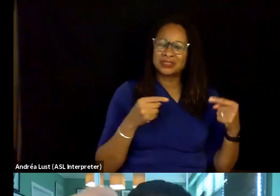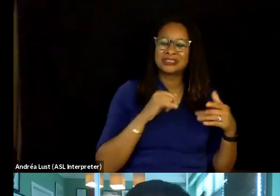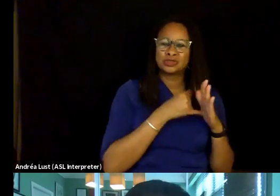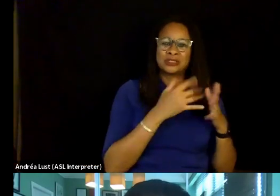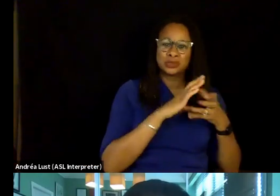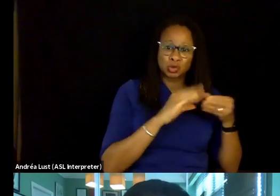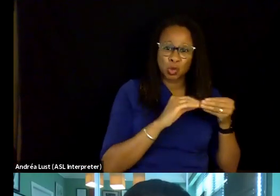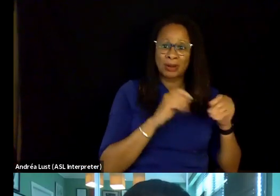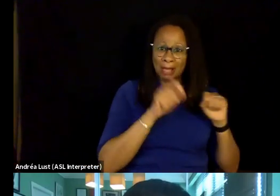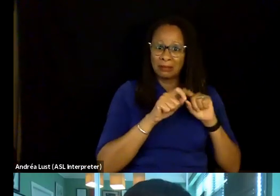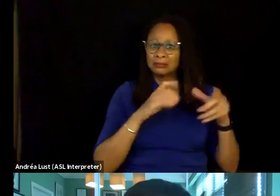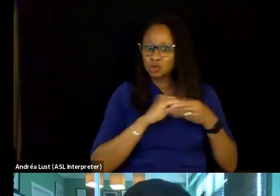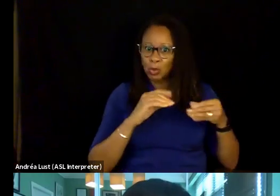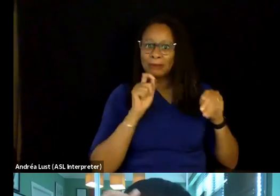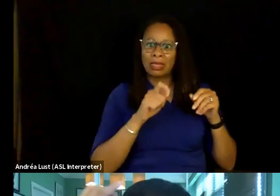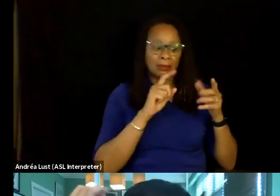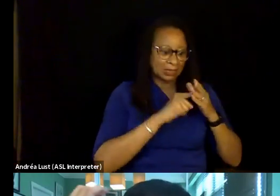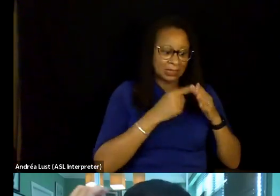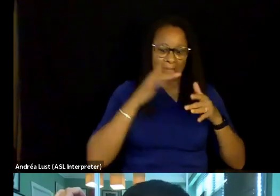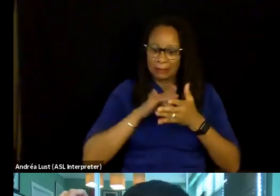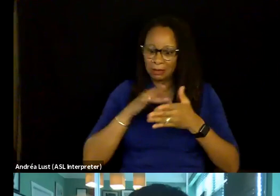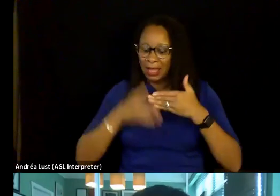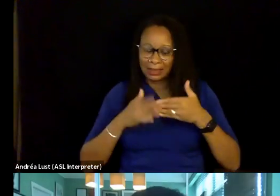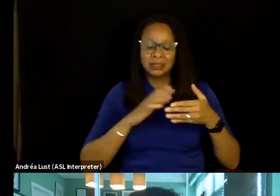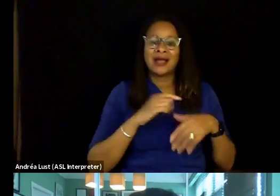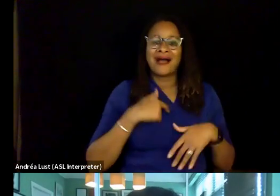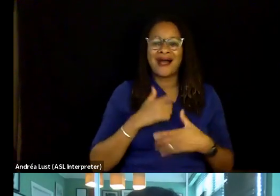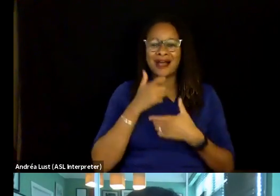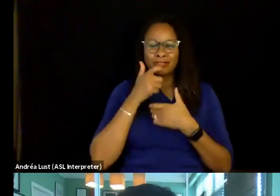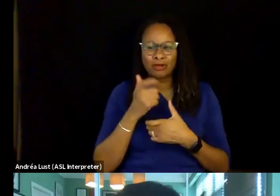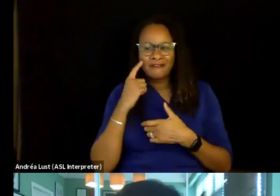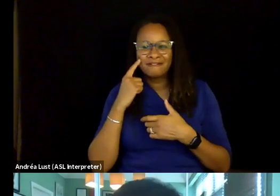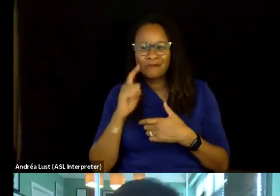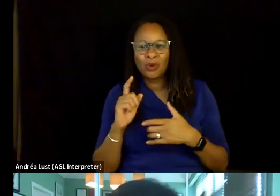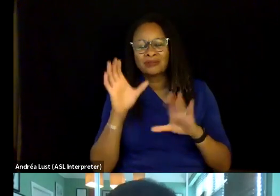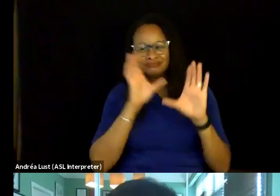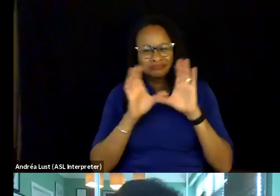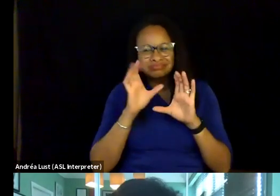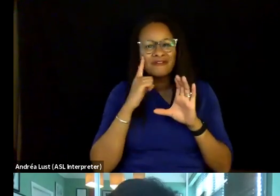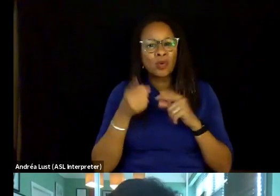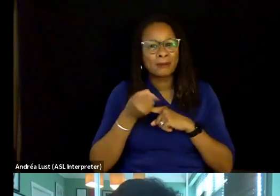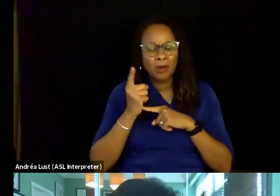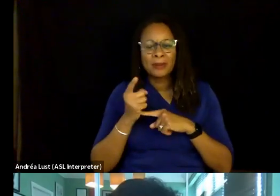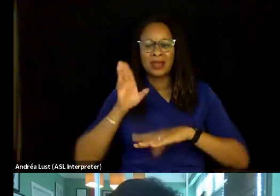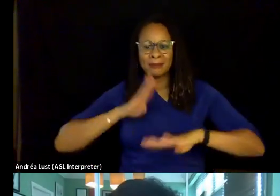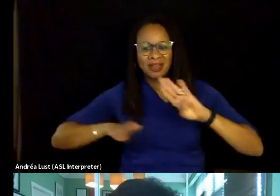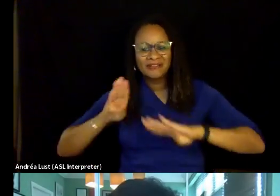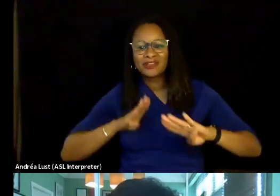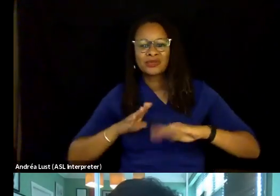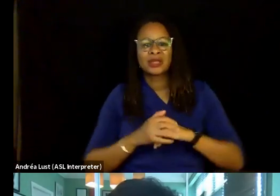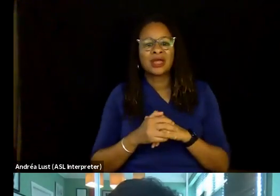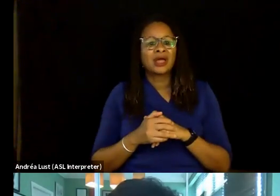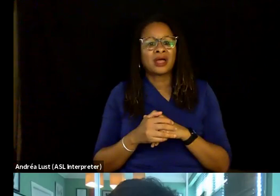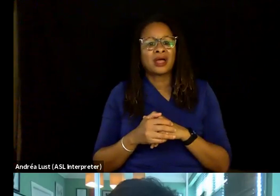story, plots, like right, beginning, middle, and end. I look for moments. I look for behavioral. I look